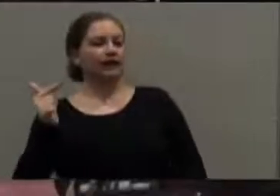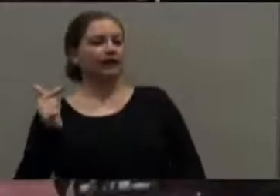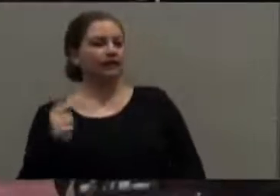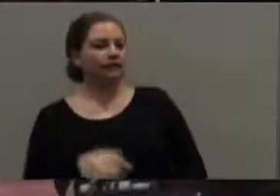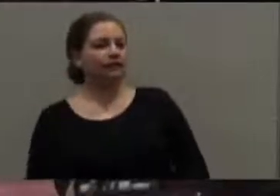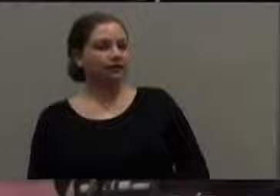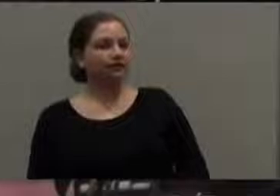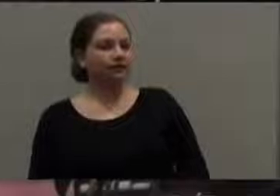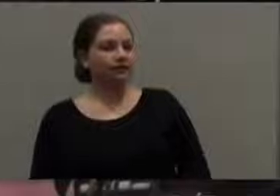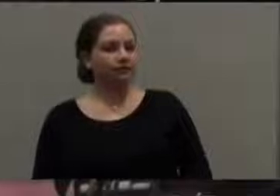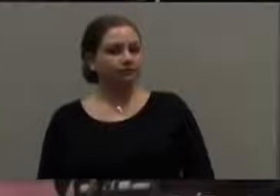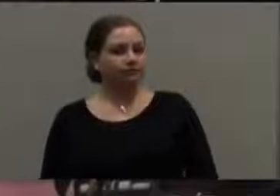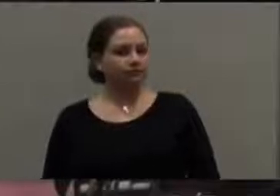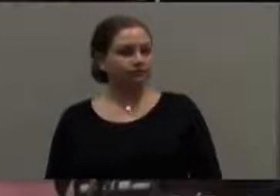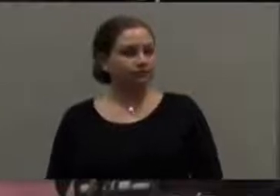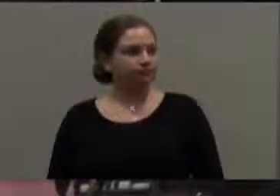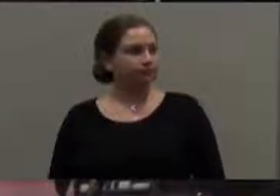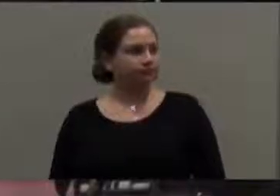Okay. So,